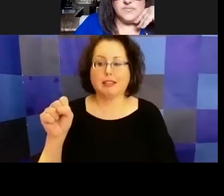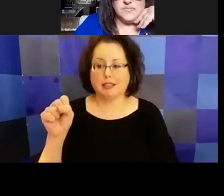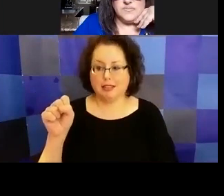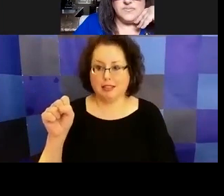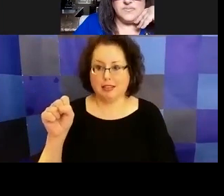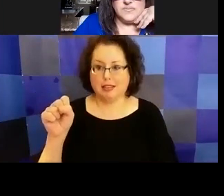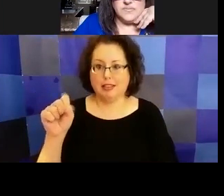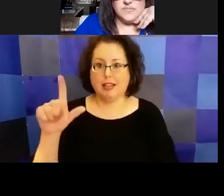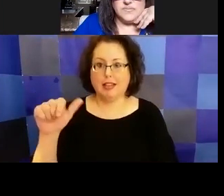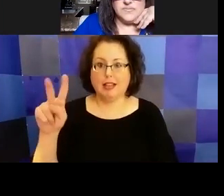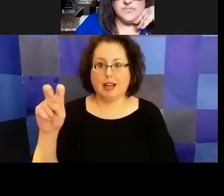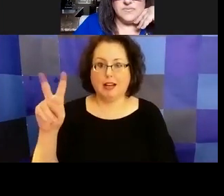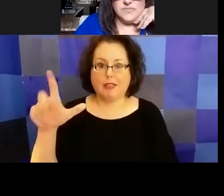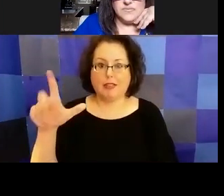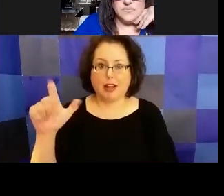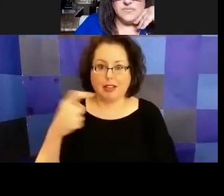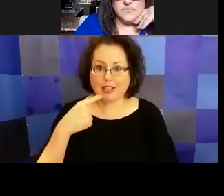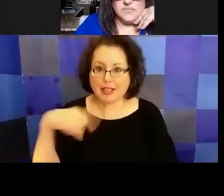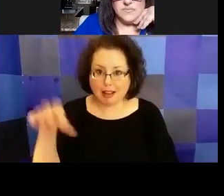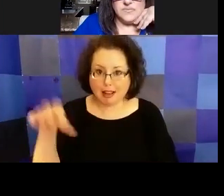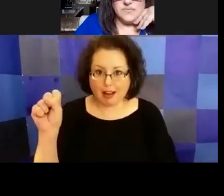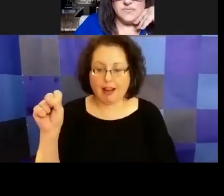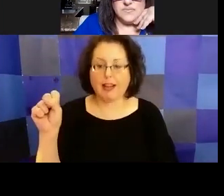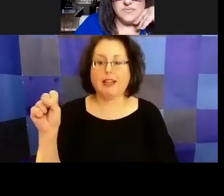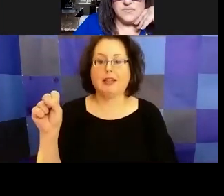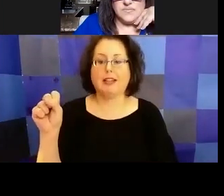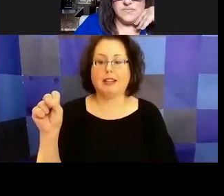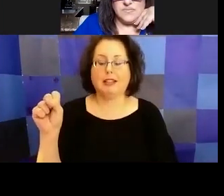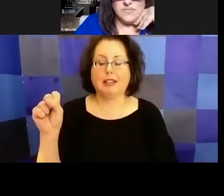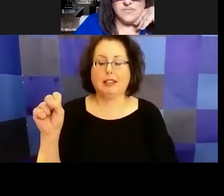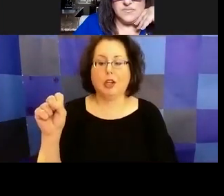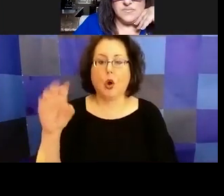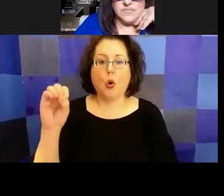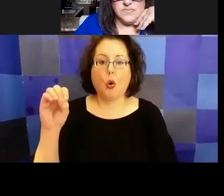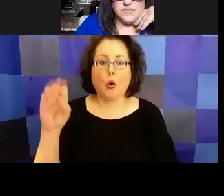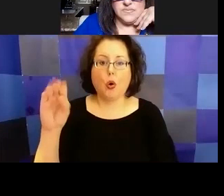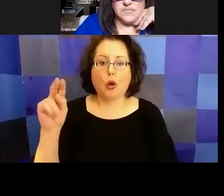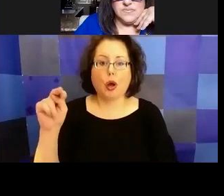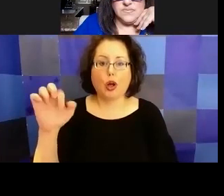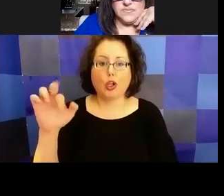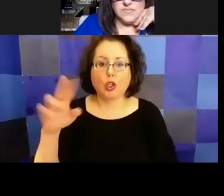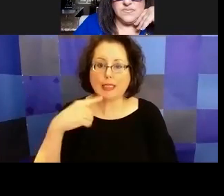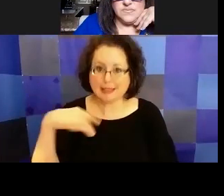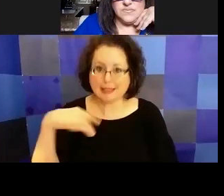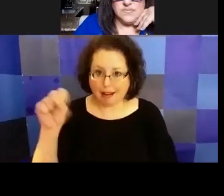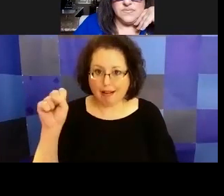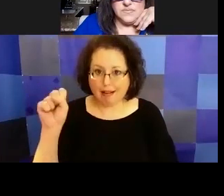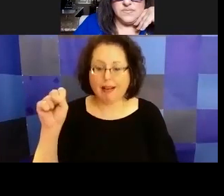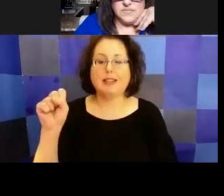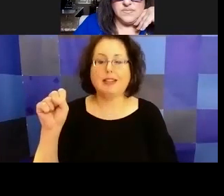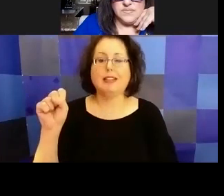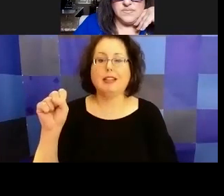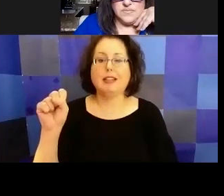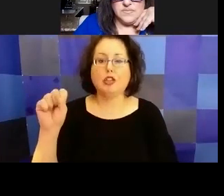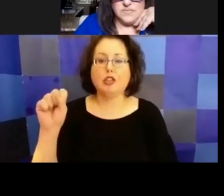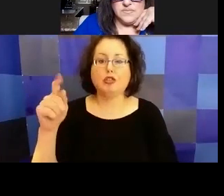Mr. Lavelle. Aye. Mr. O'Connor. Aye. Ms.